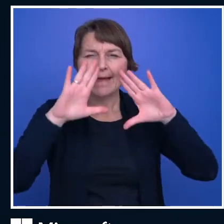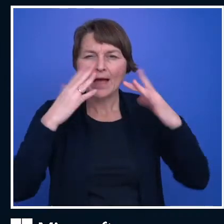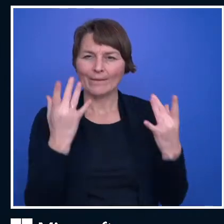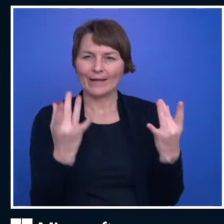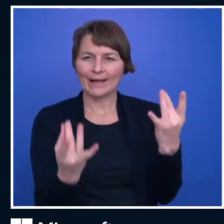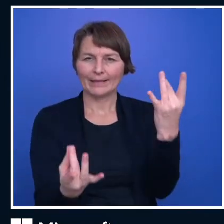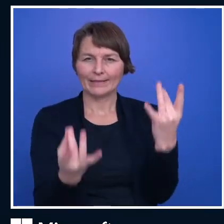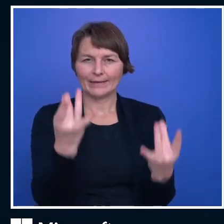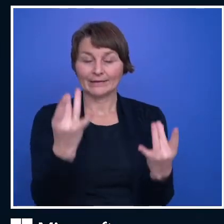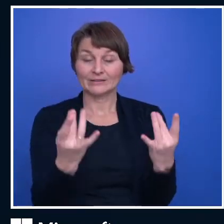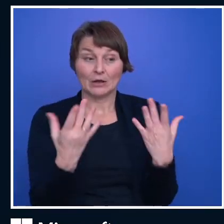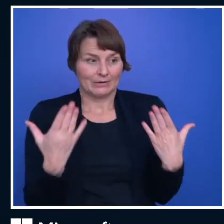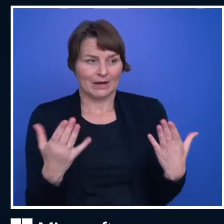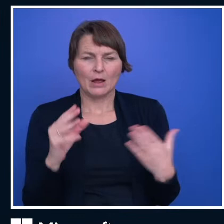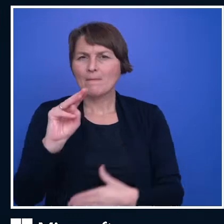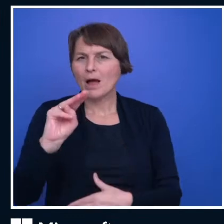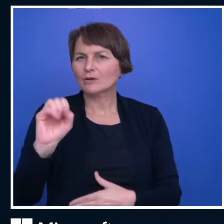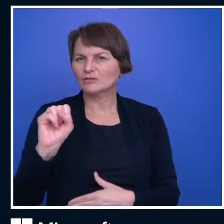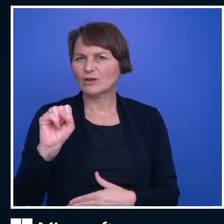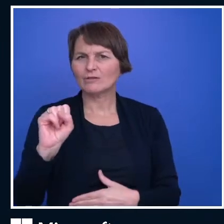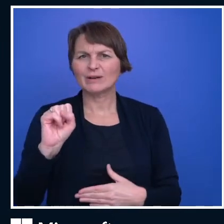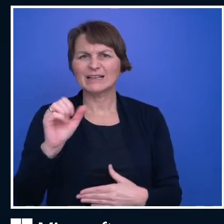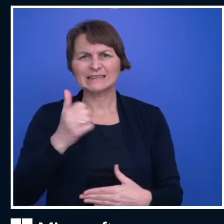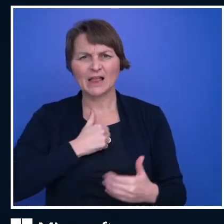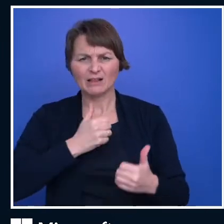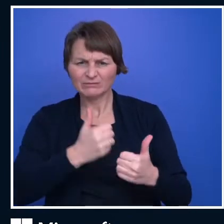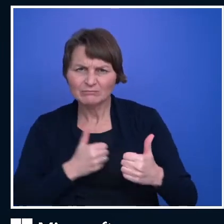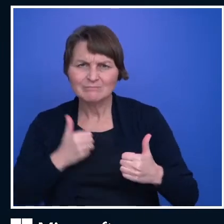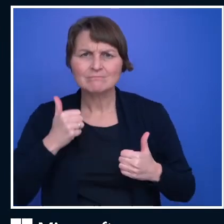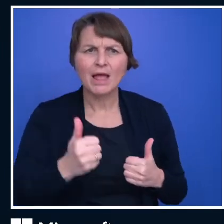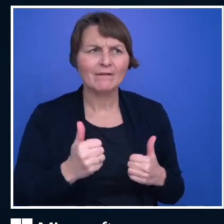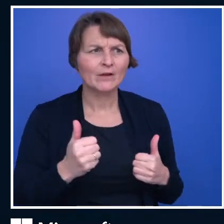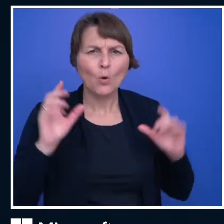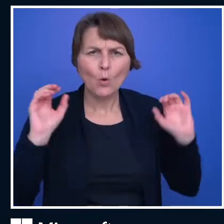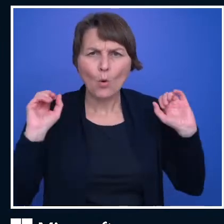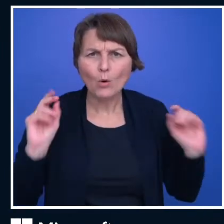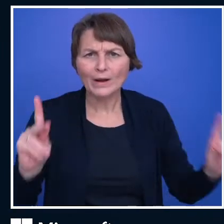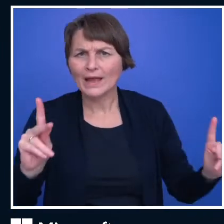to be proactive and to make the ethics of AI